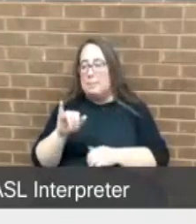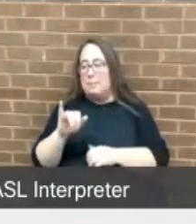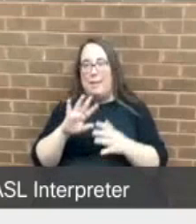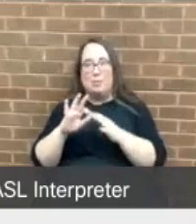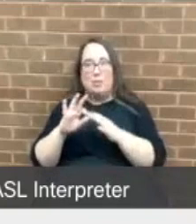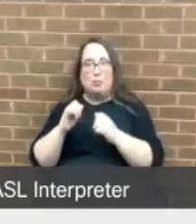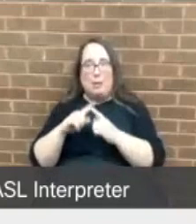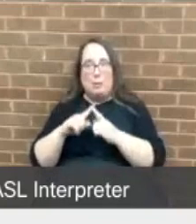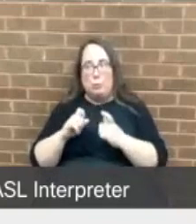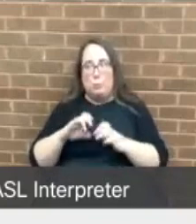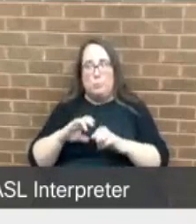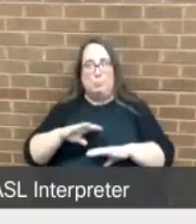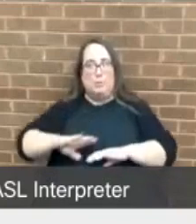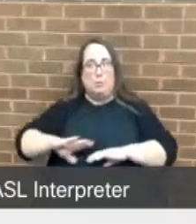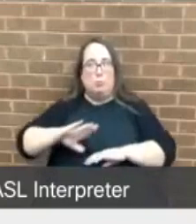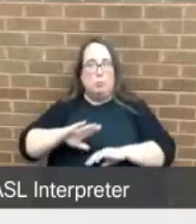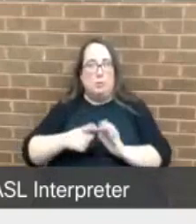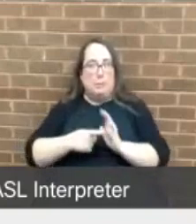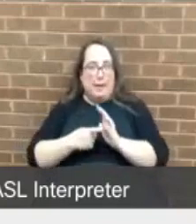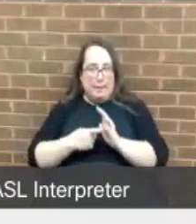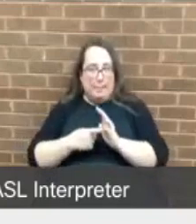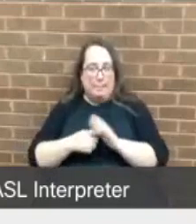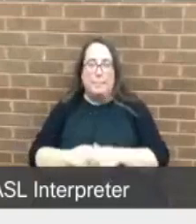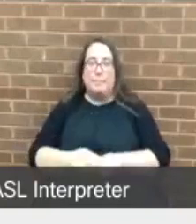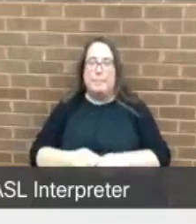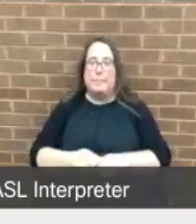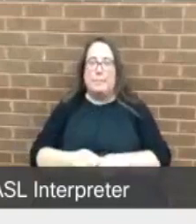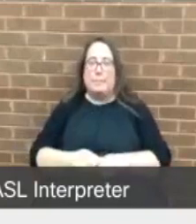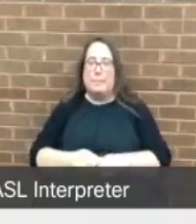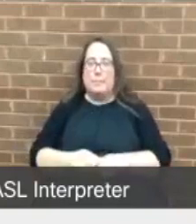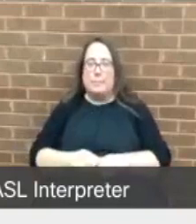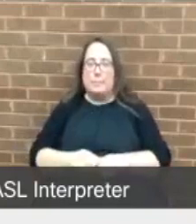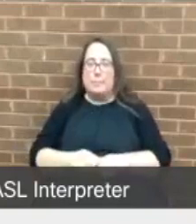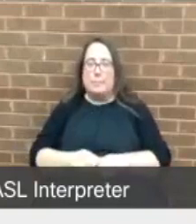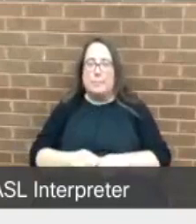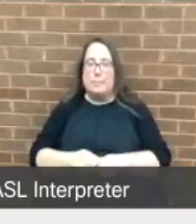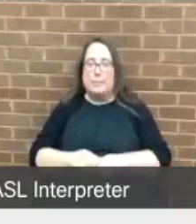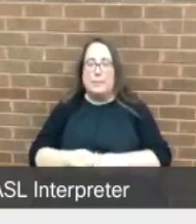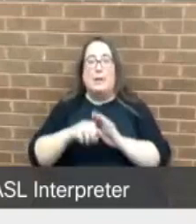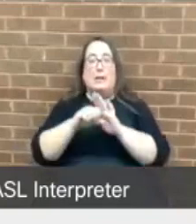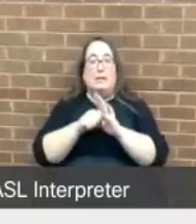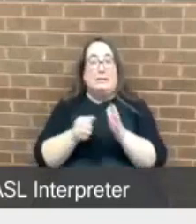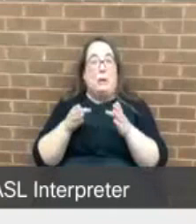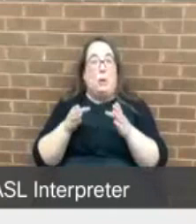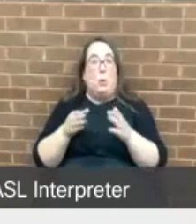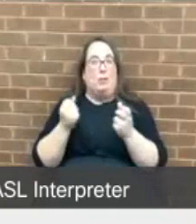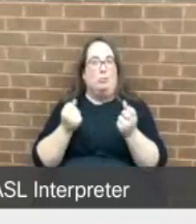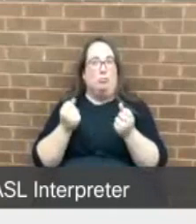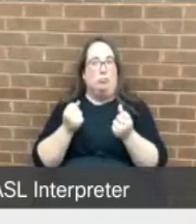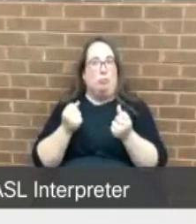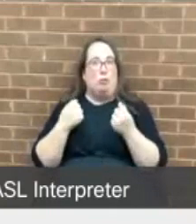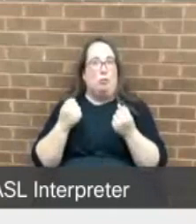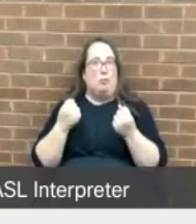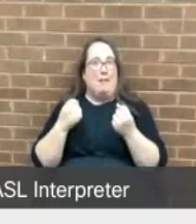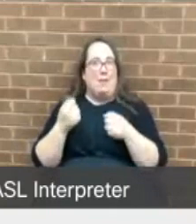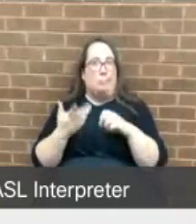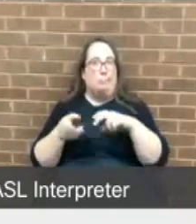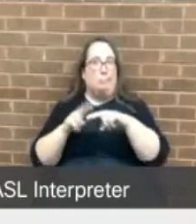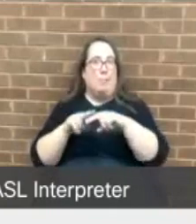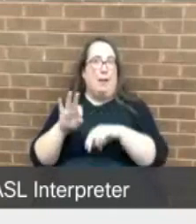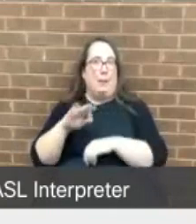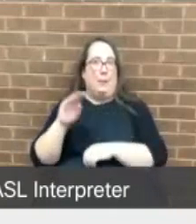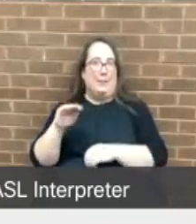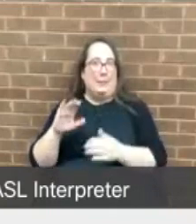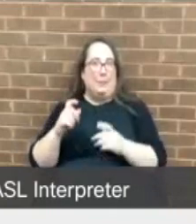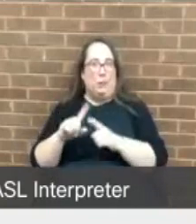chain trying to meet that growing demand, we saw statewide truck volumes up 9% compared to the same period in